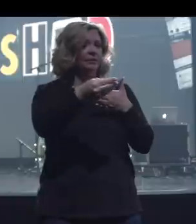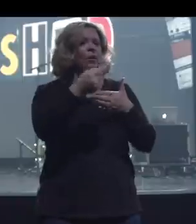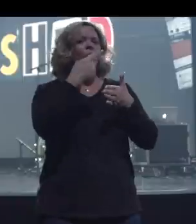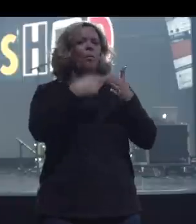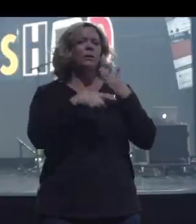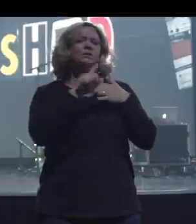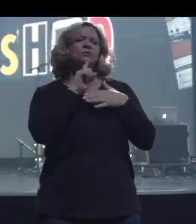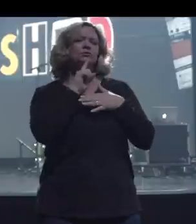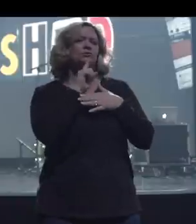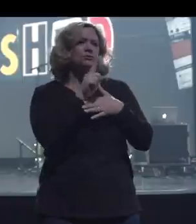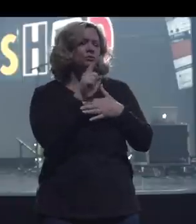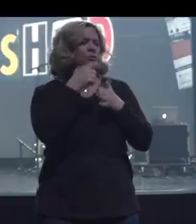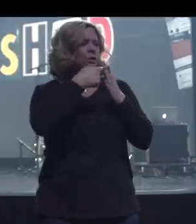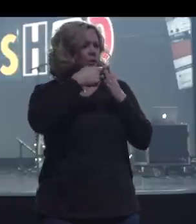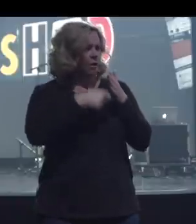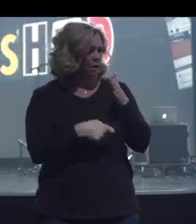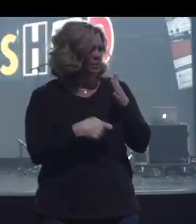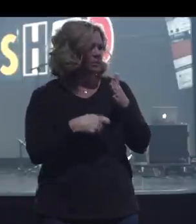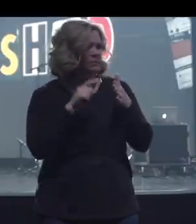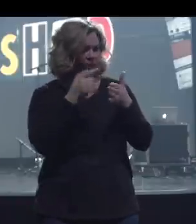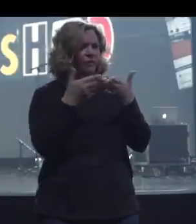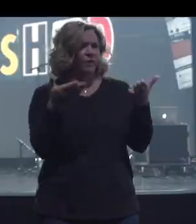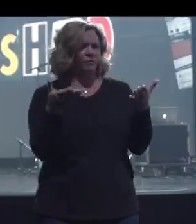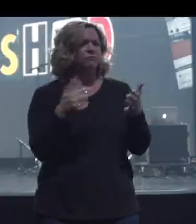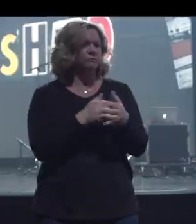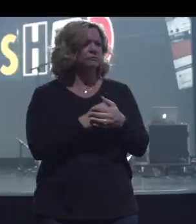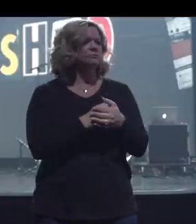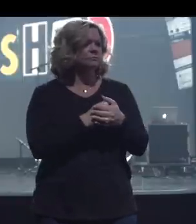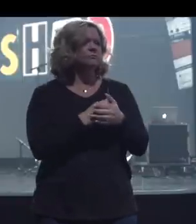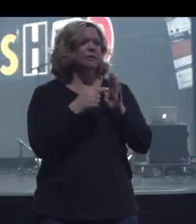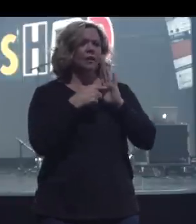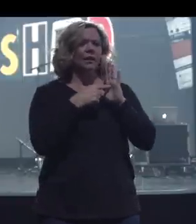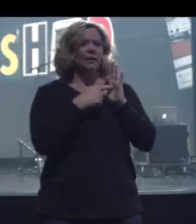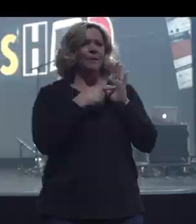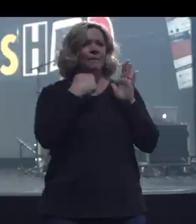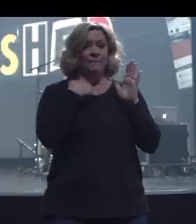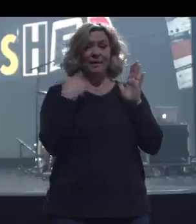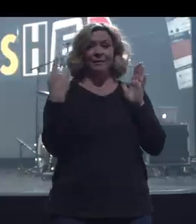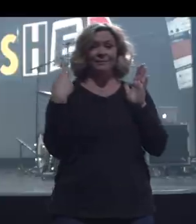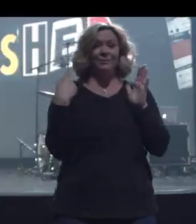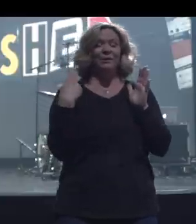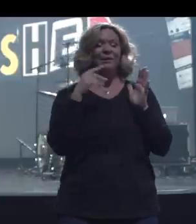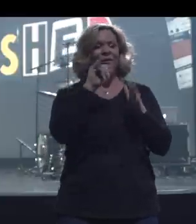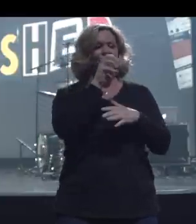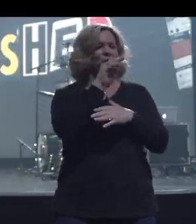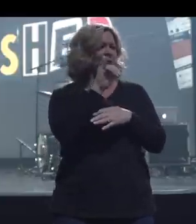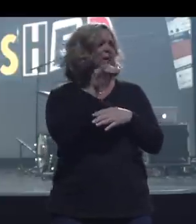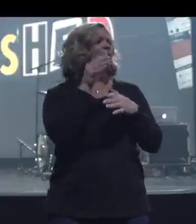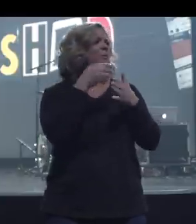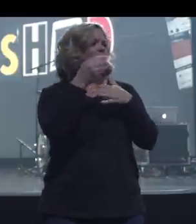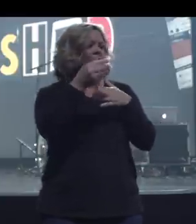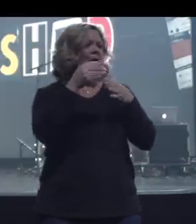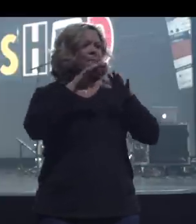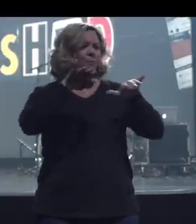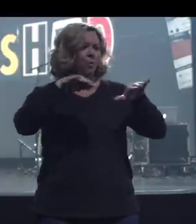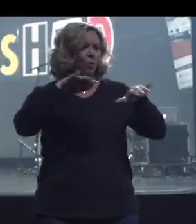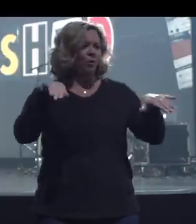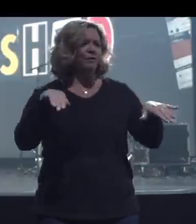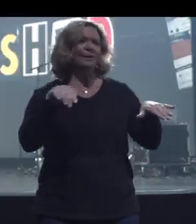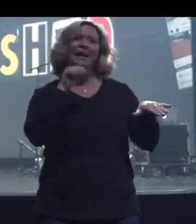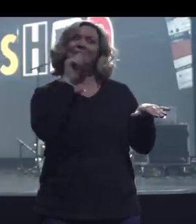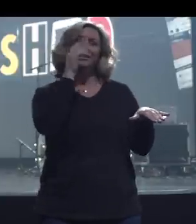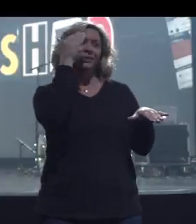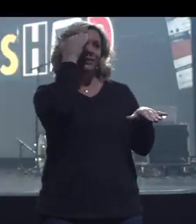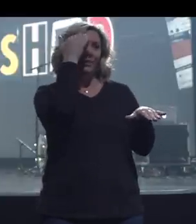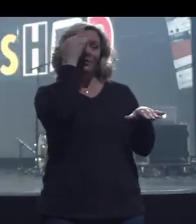cost? Can I give you an example? Jamie and I built a pool years ago, and I didn't know the true